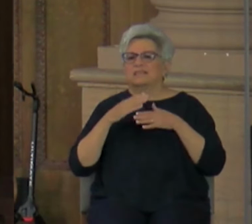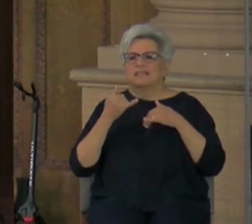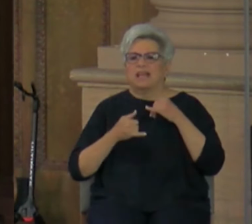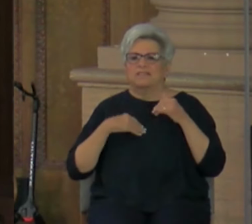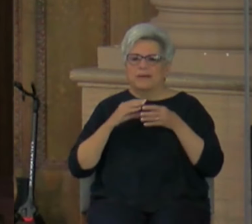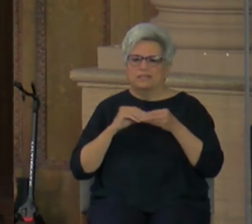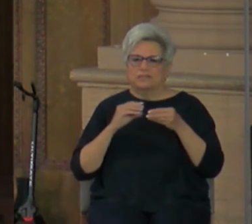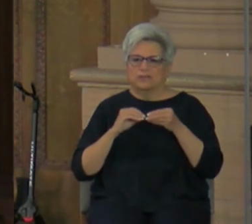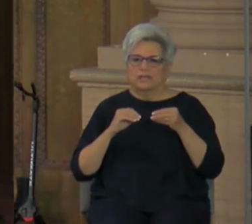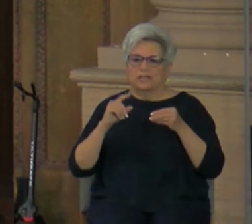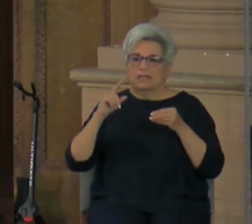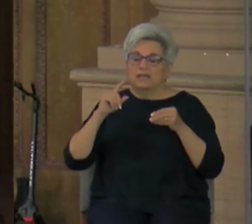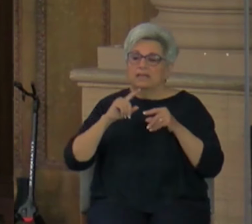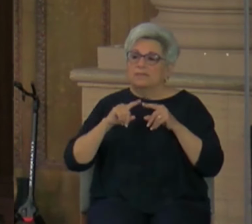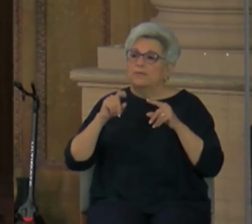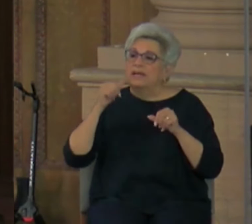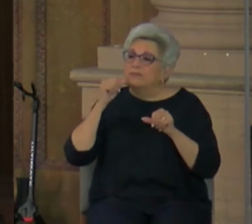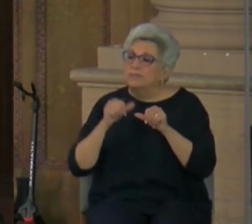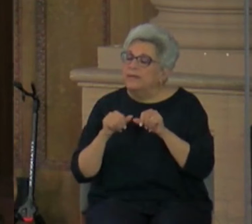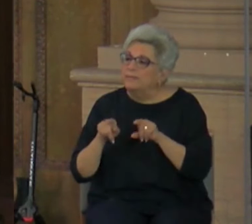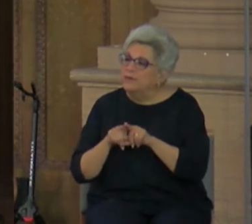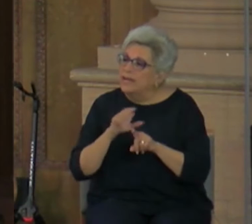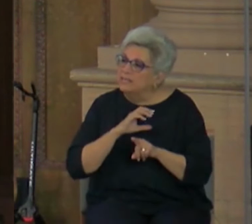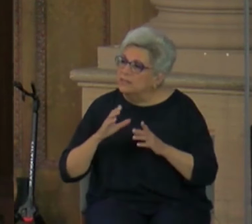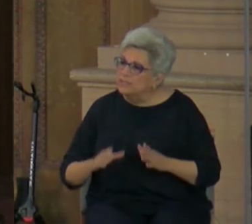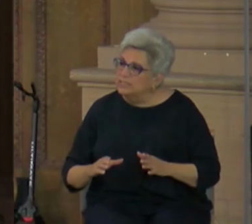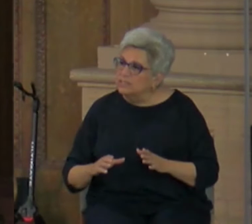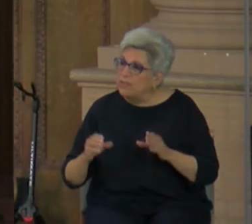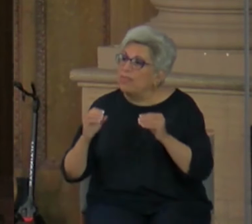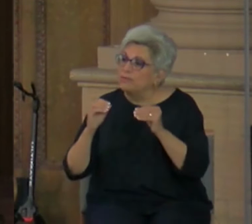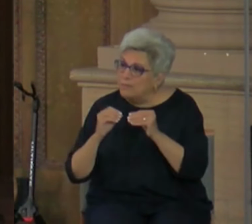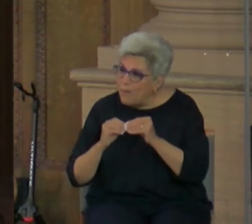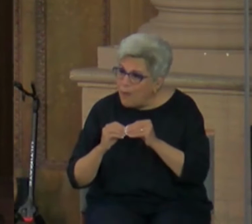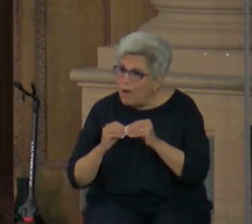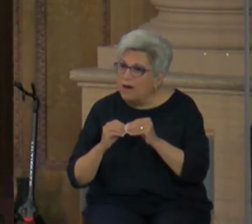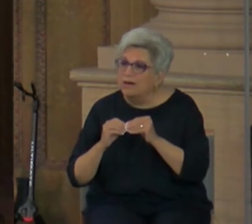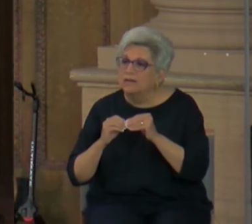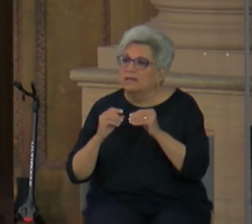But we have to remember as Christians that there is more to come in all of our stories.